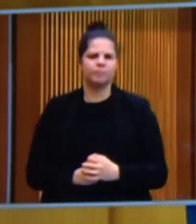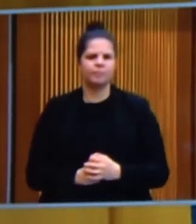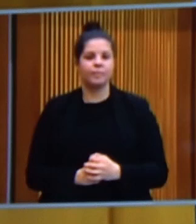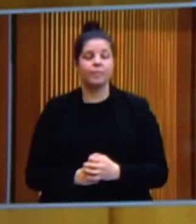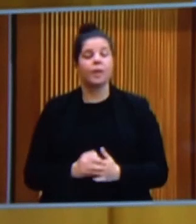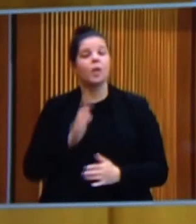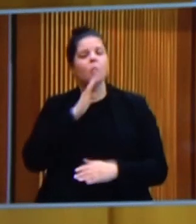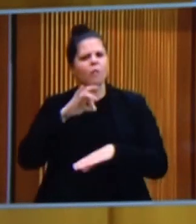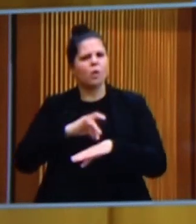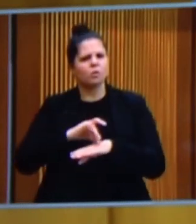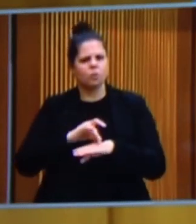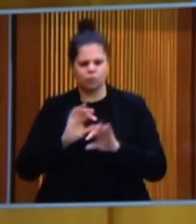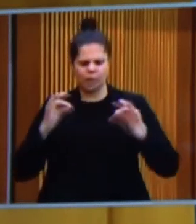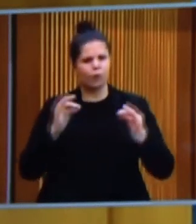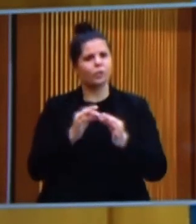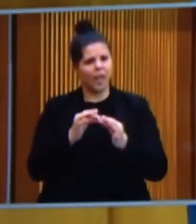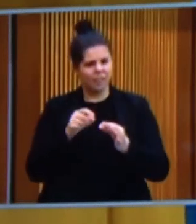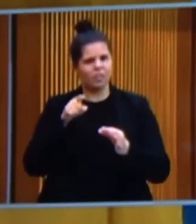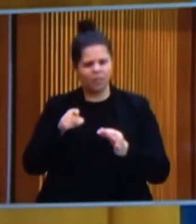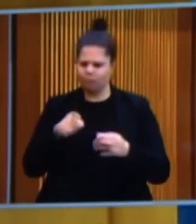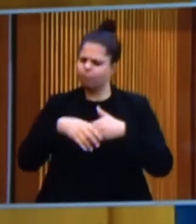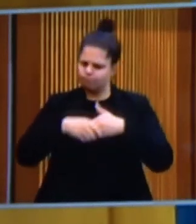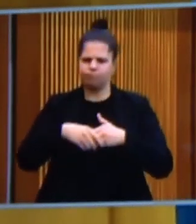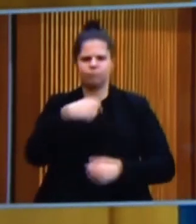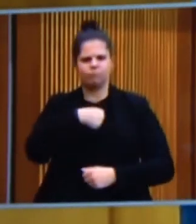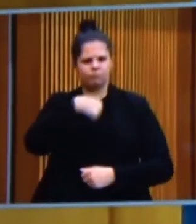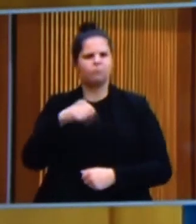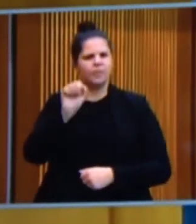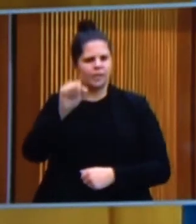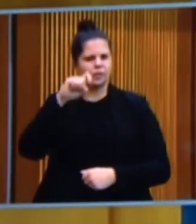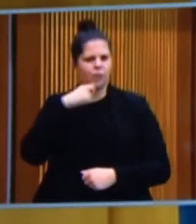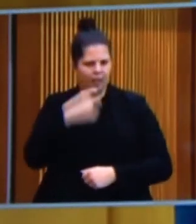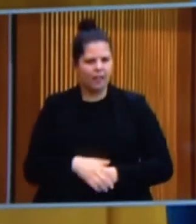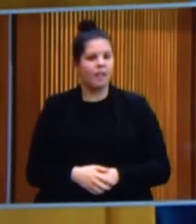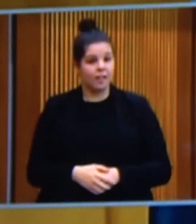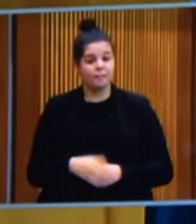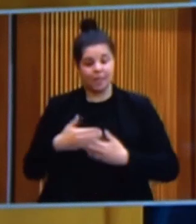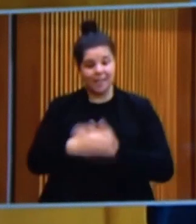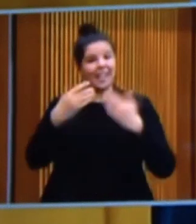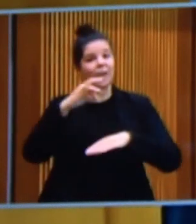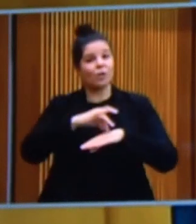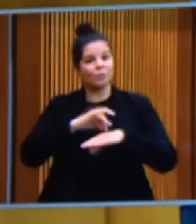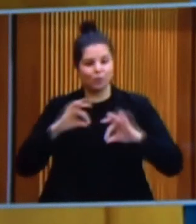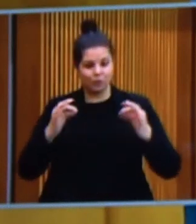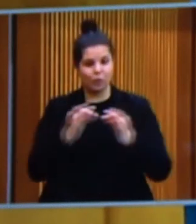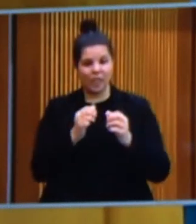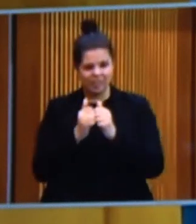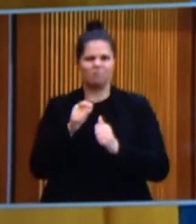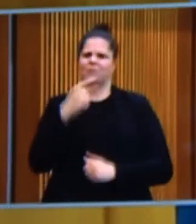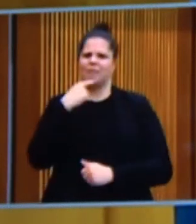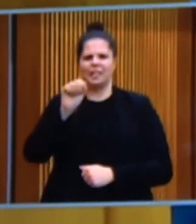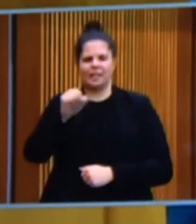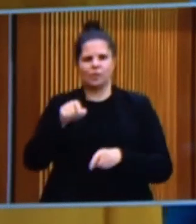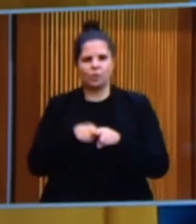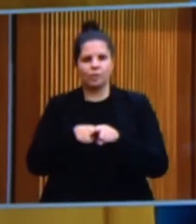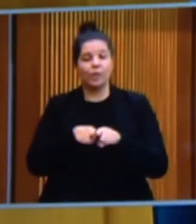Association has committed to that. Their membership has committed to that. The Day Hospitals Association has committed to that.